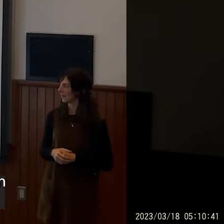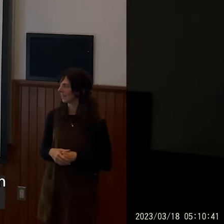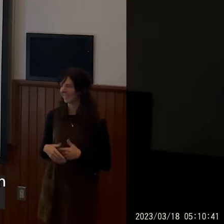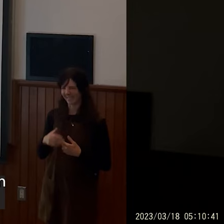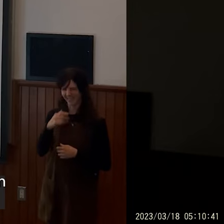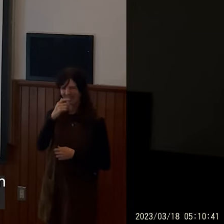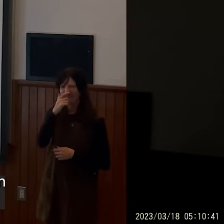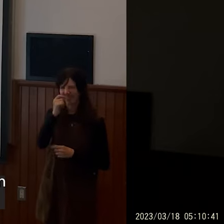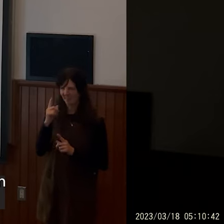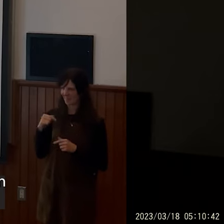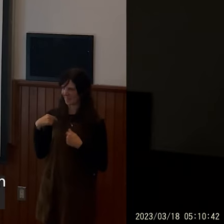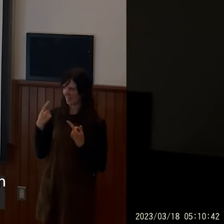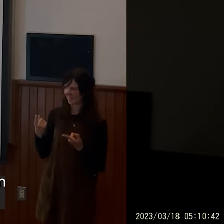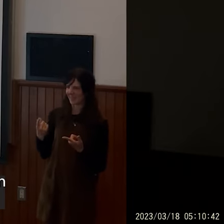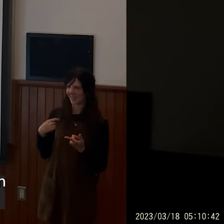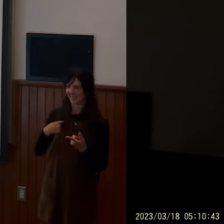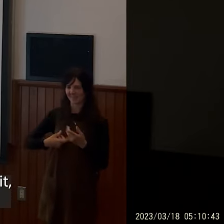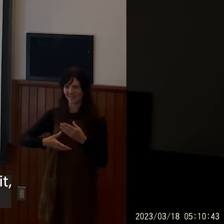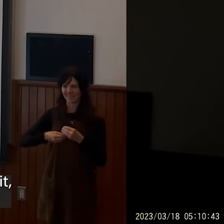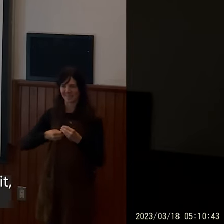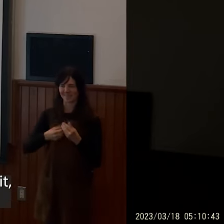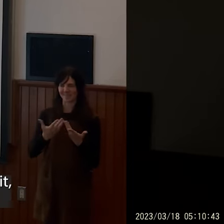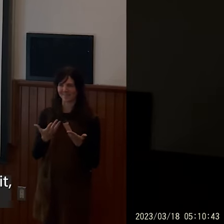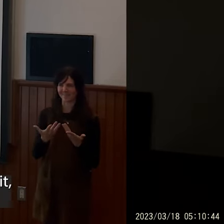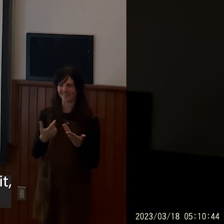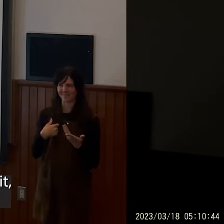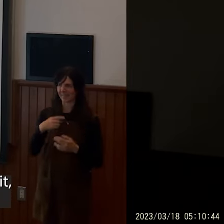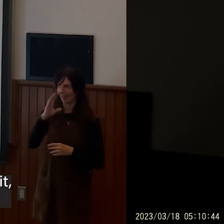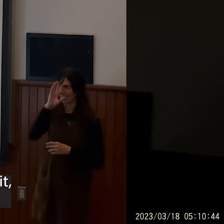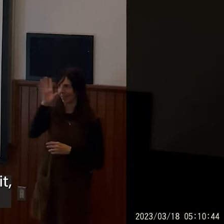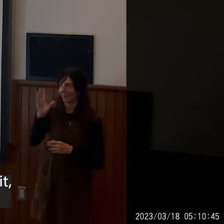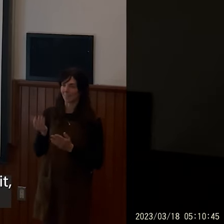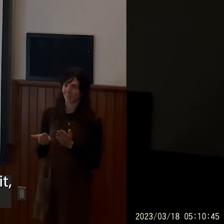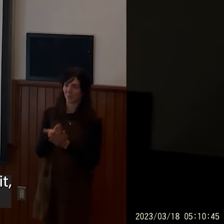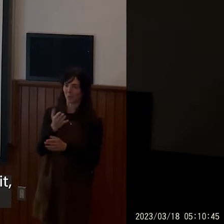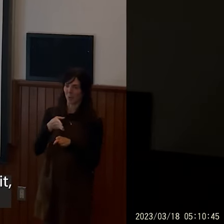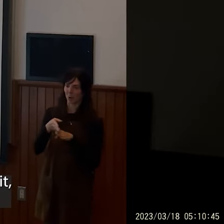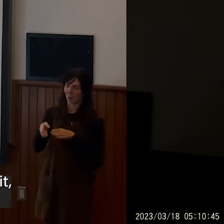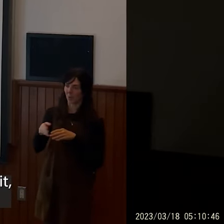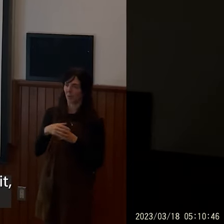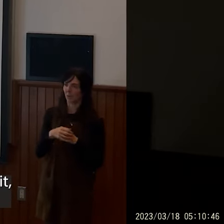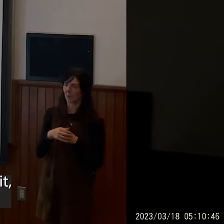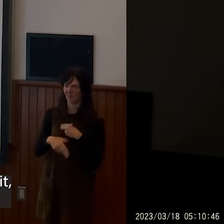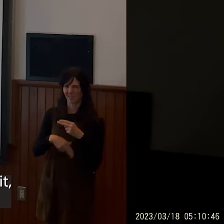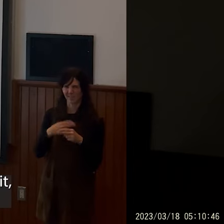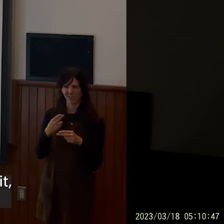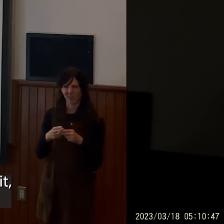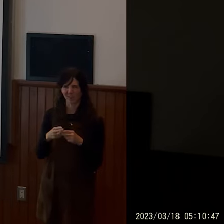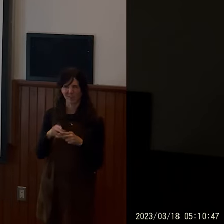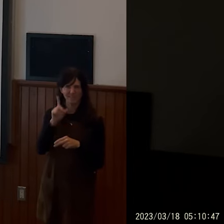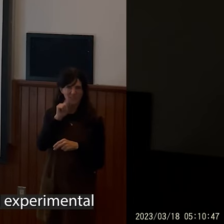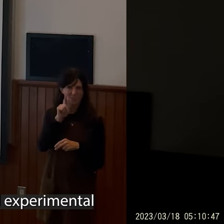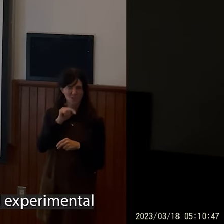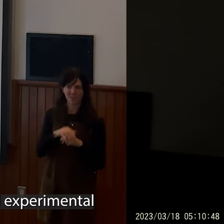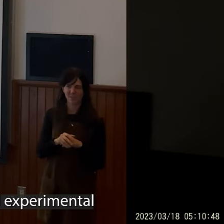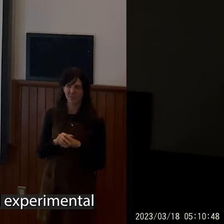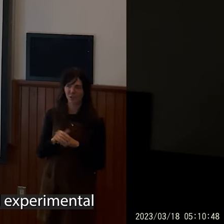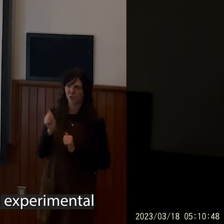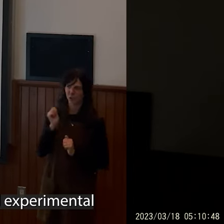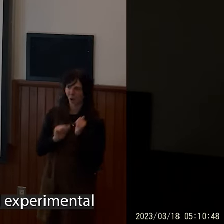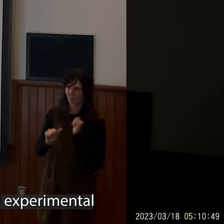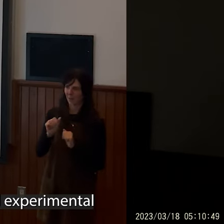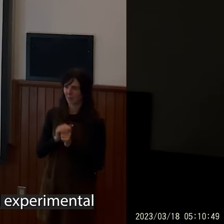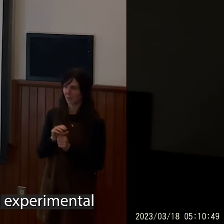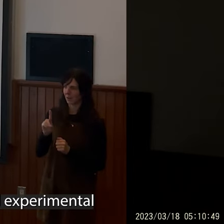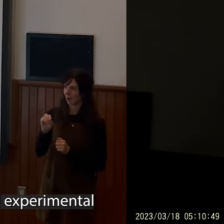genre in my own filmmaking, because at the end I don't exactly know how to call it. Is it drama, fiction, documentary,